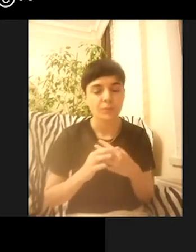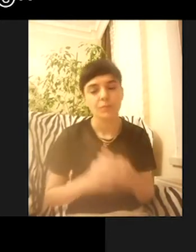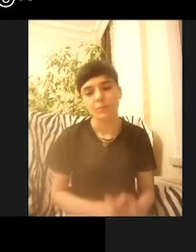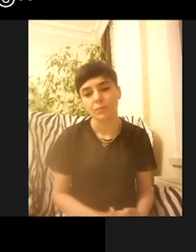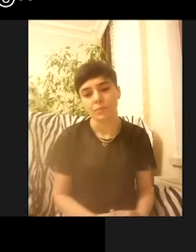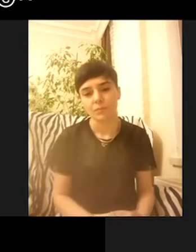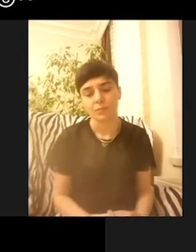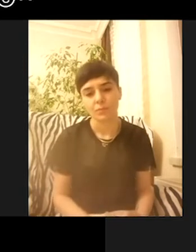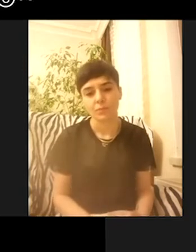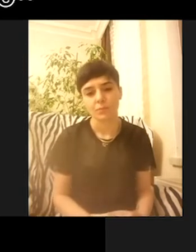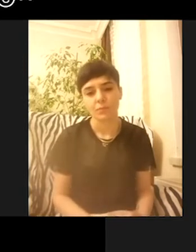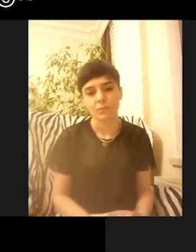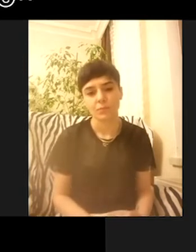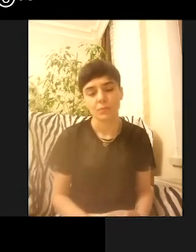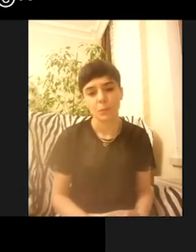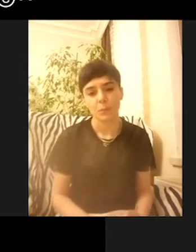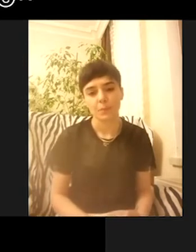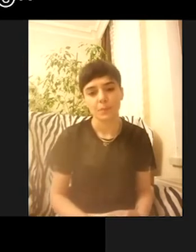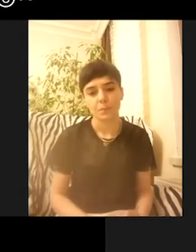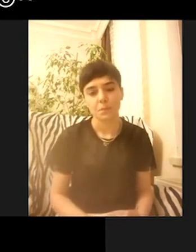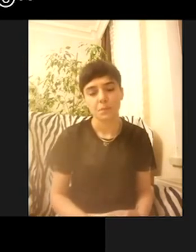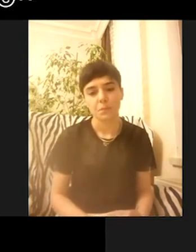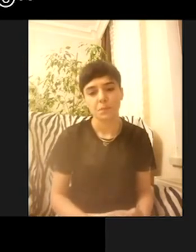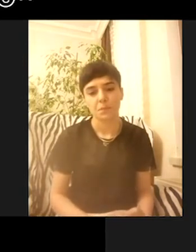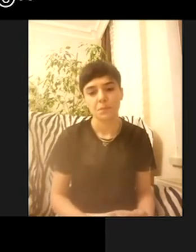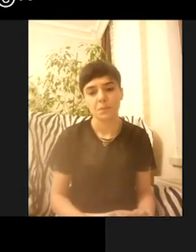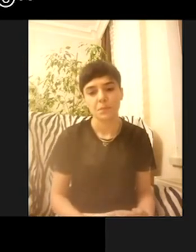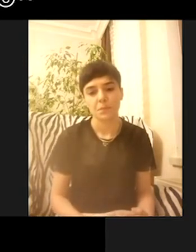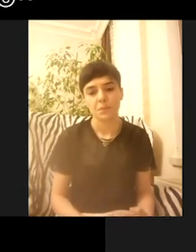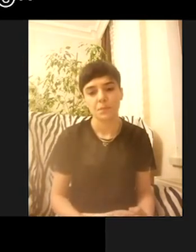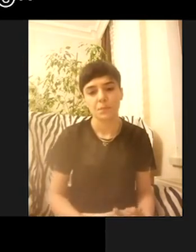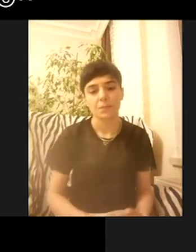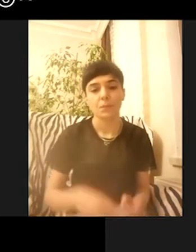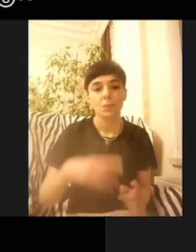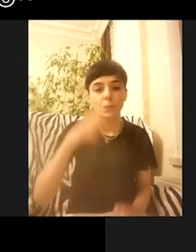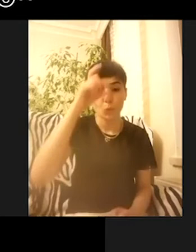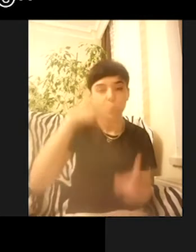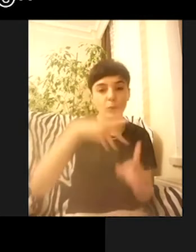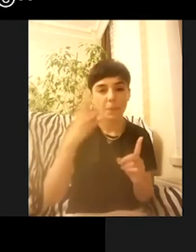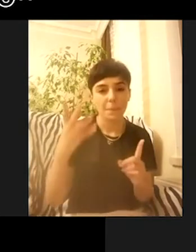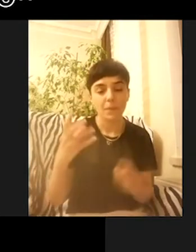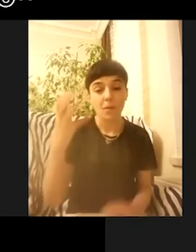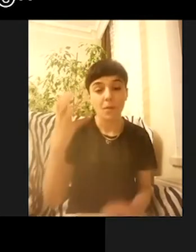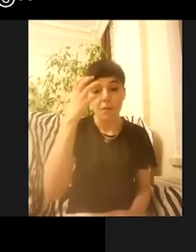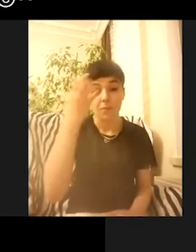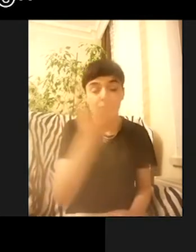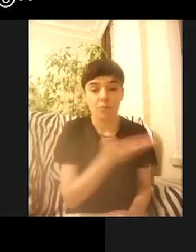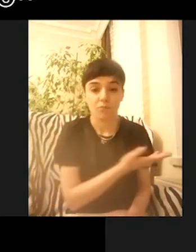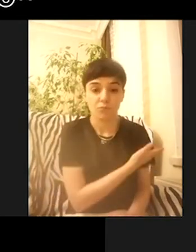often actually talk about the histories of violence that actually created a kind of laboratory